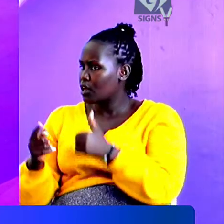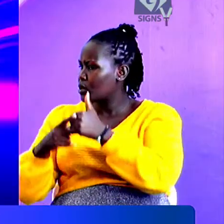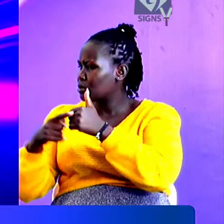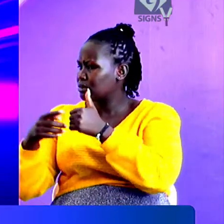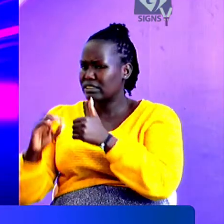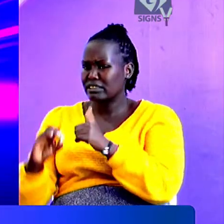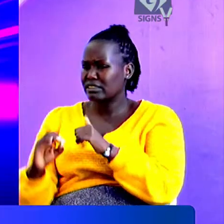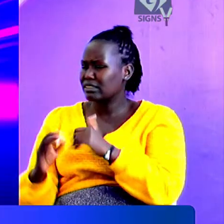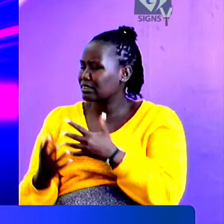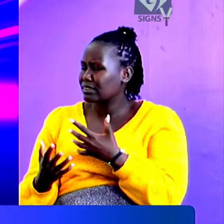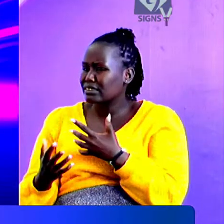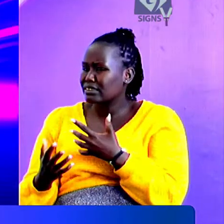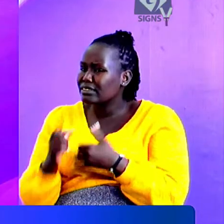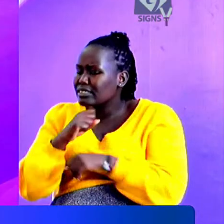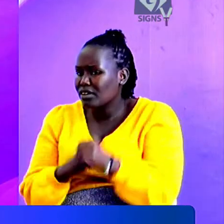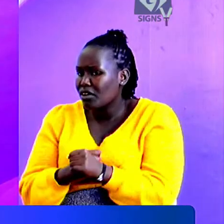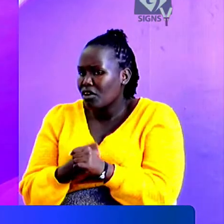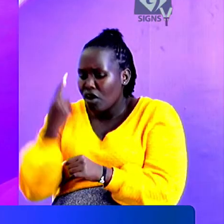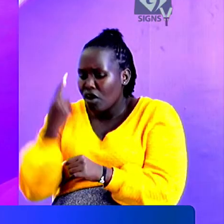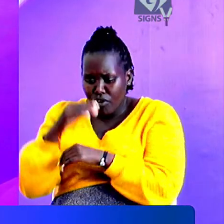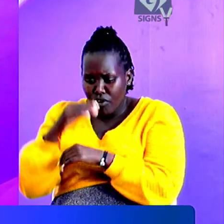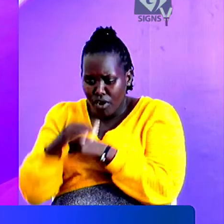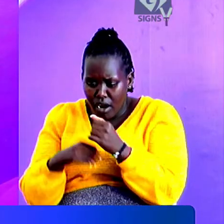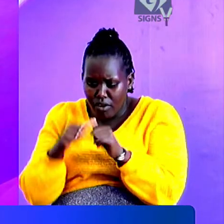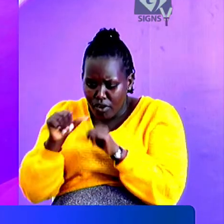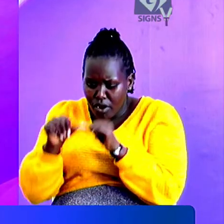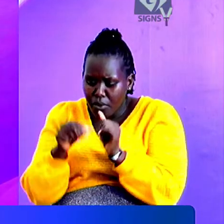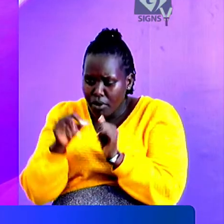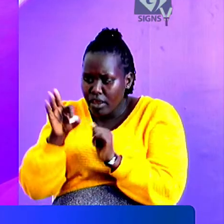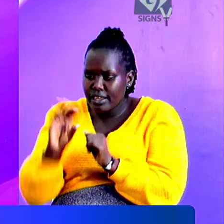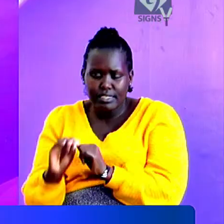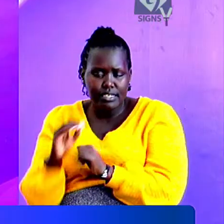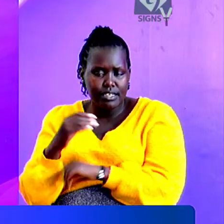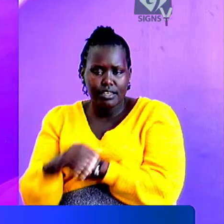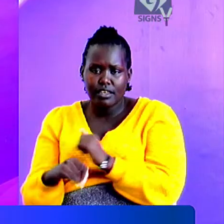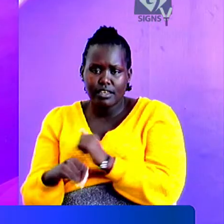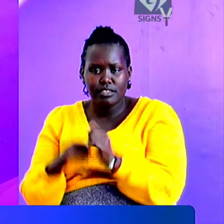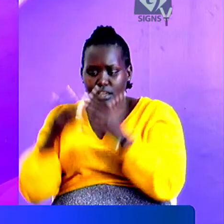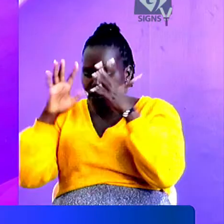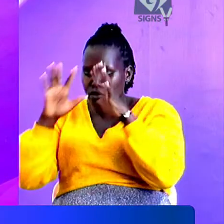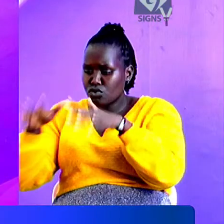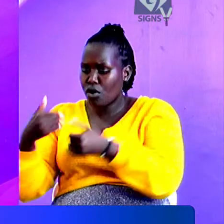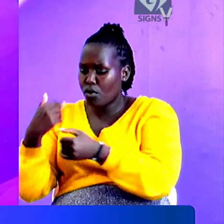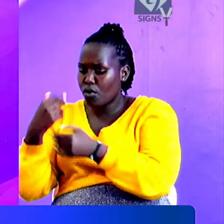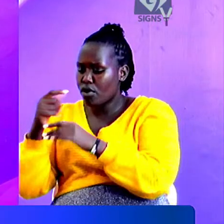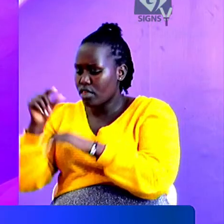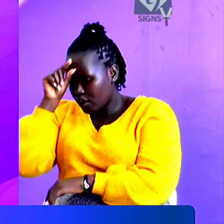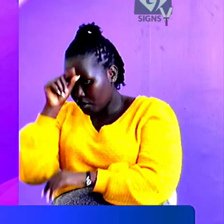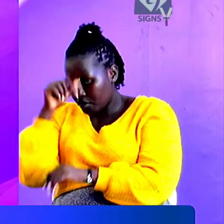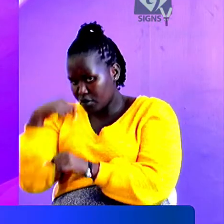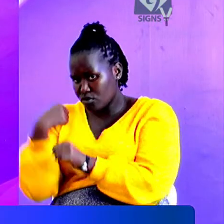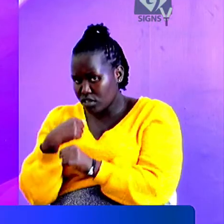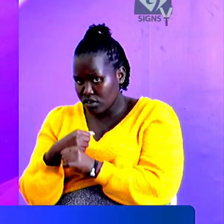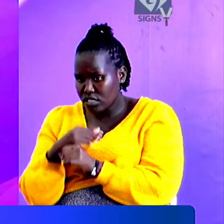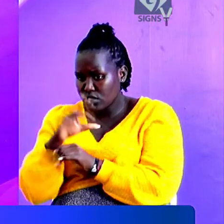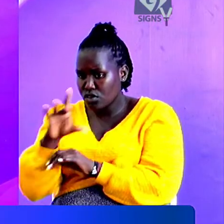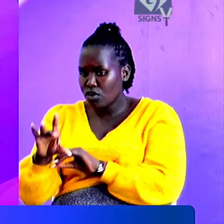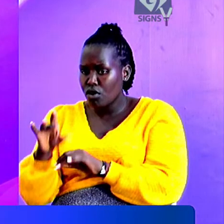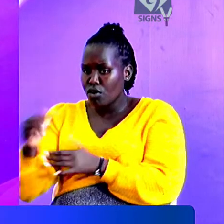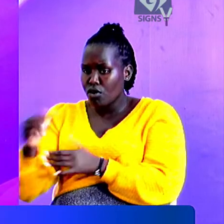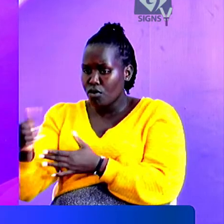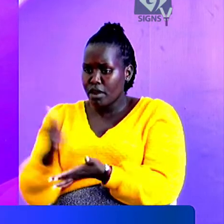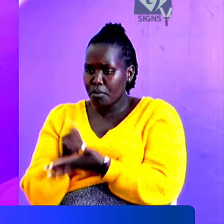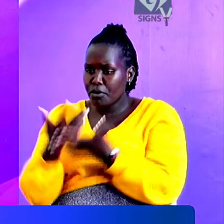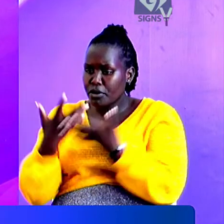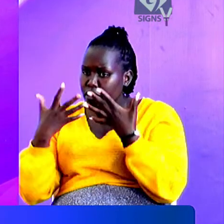has overstayed. For about 30 years, you do not know how the government works, and you've always been appointed. Then that must be very